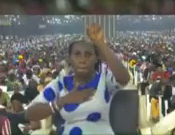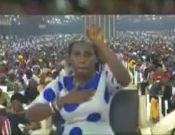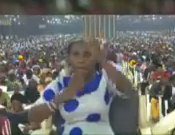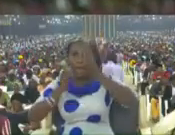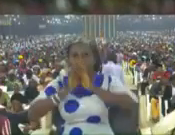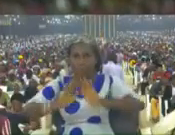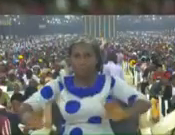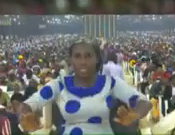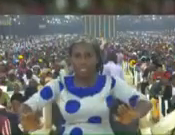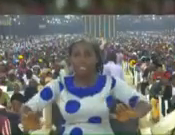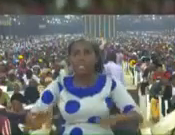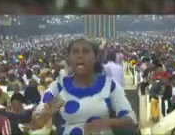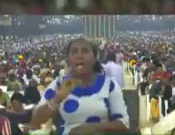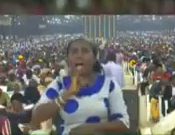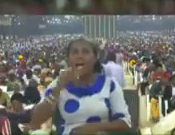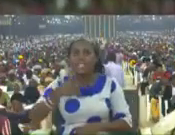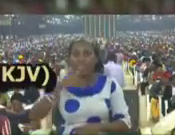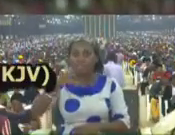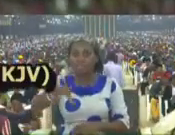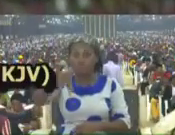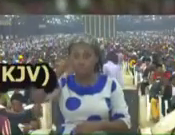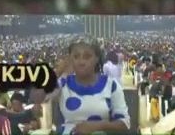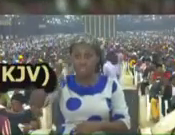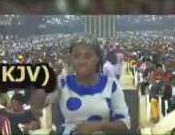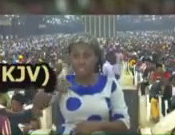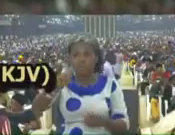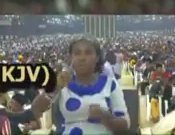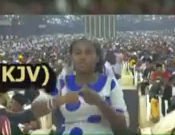I've chosen them to be my firstborn.